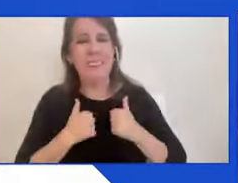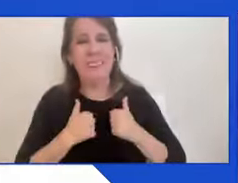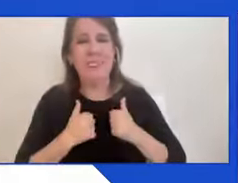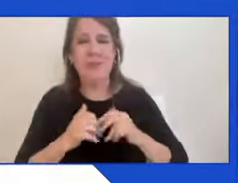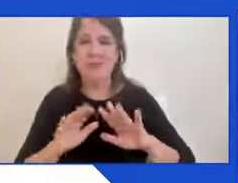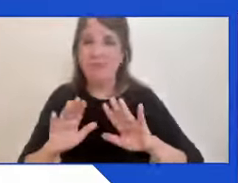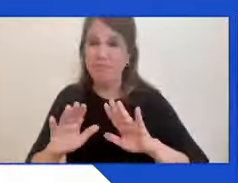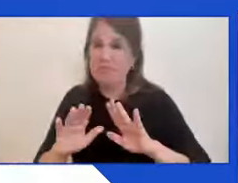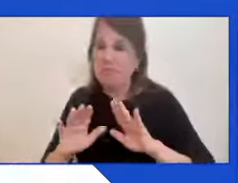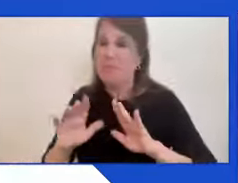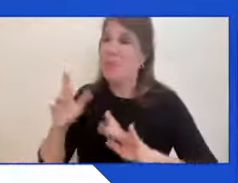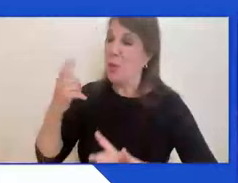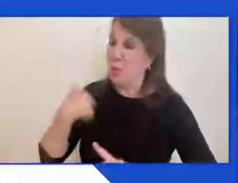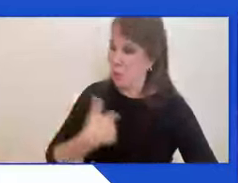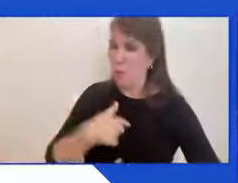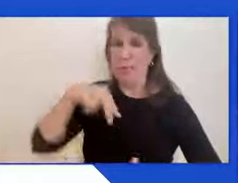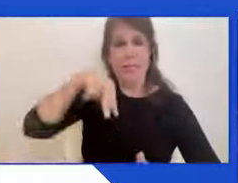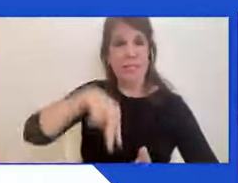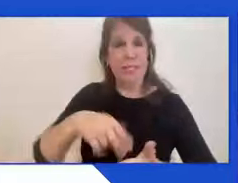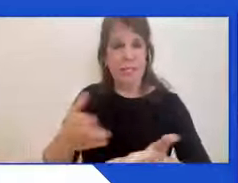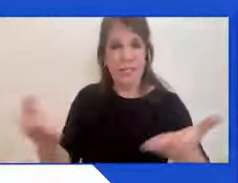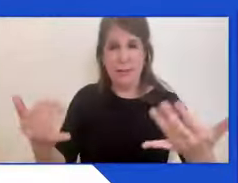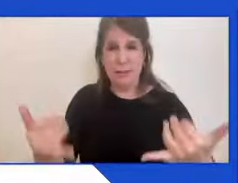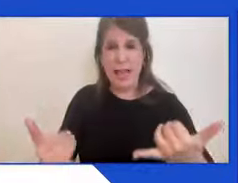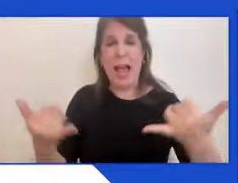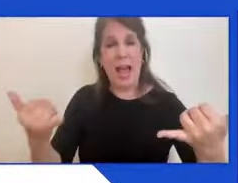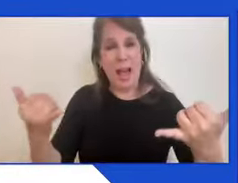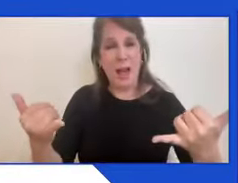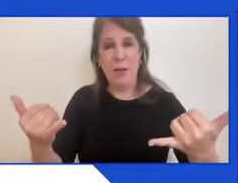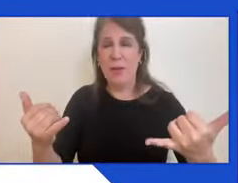Those of us standing here and millions of other